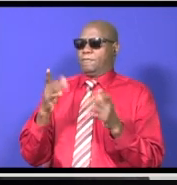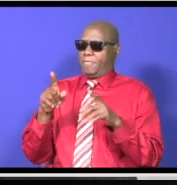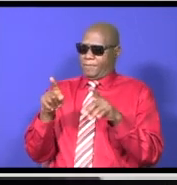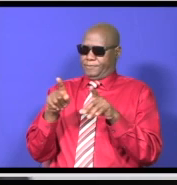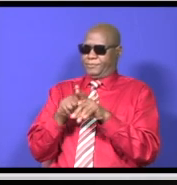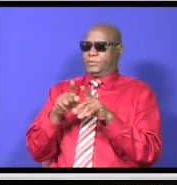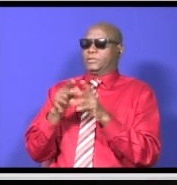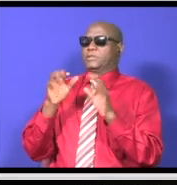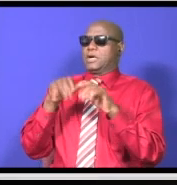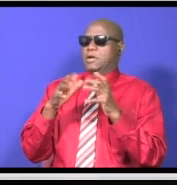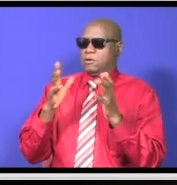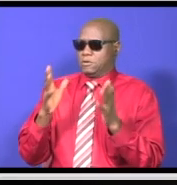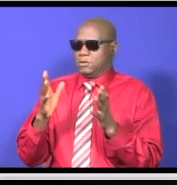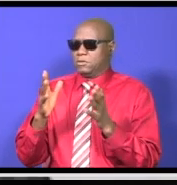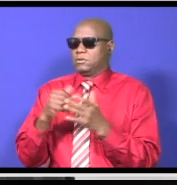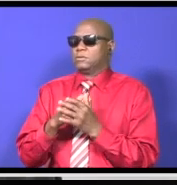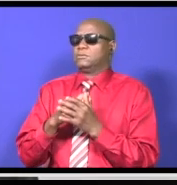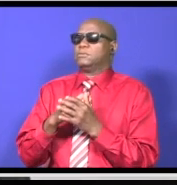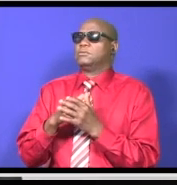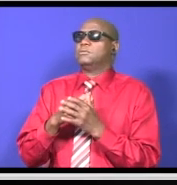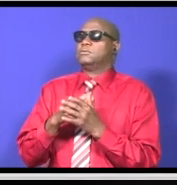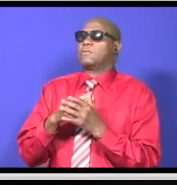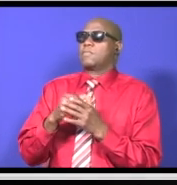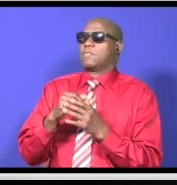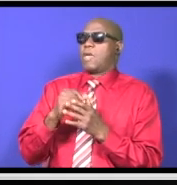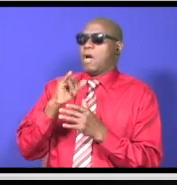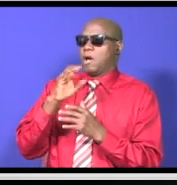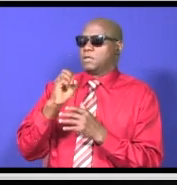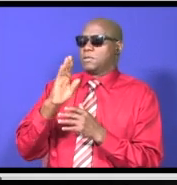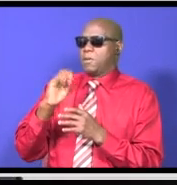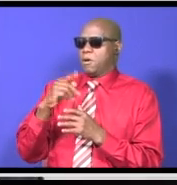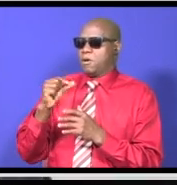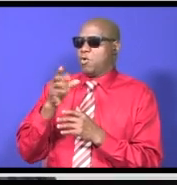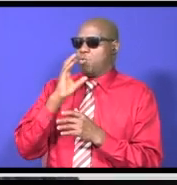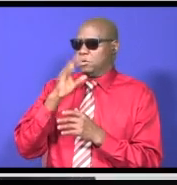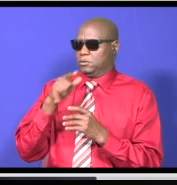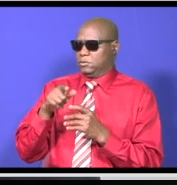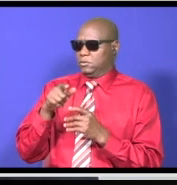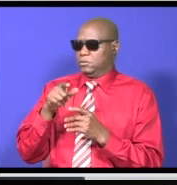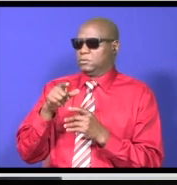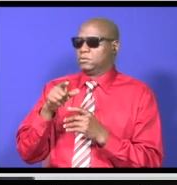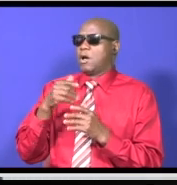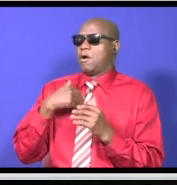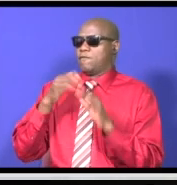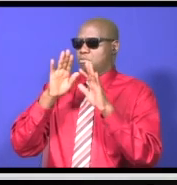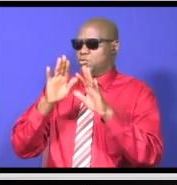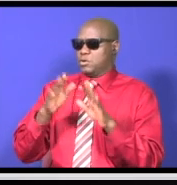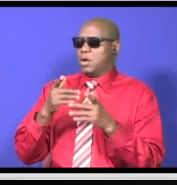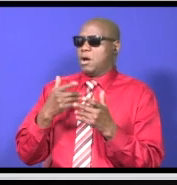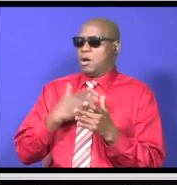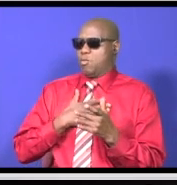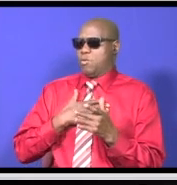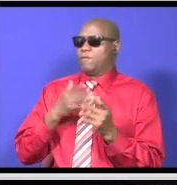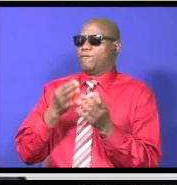superfood producer, the elements below the iceberg waterline that you see before you are essential to our values.